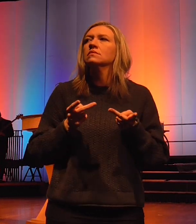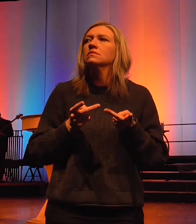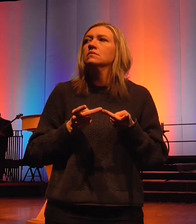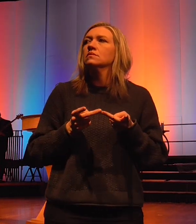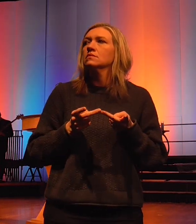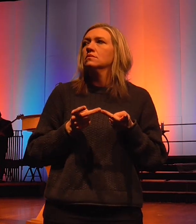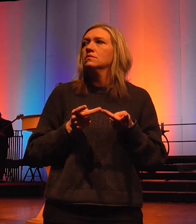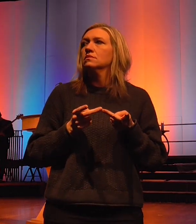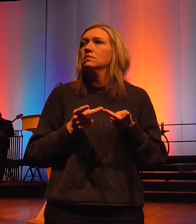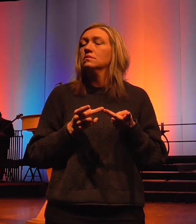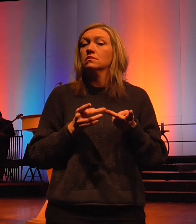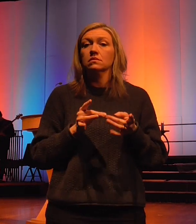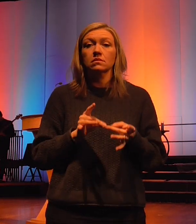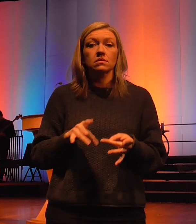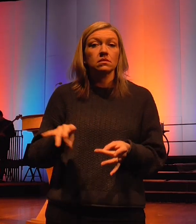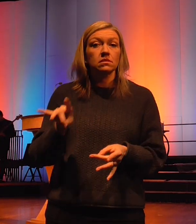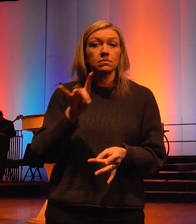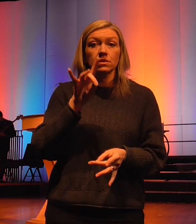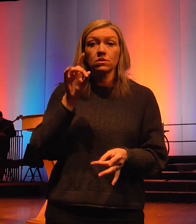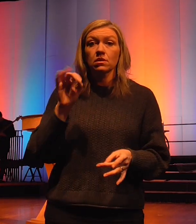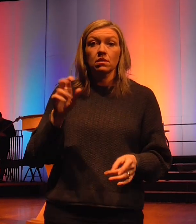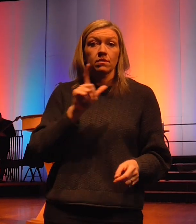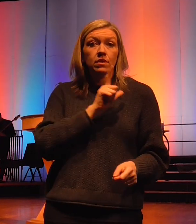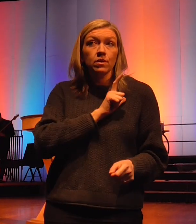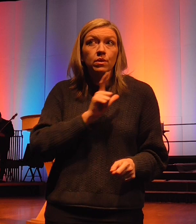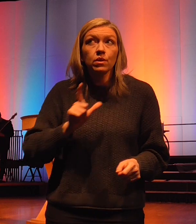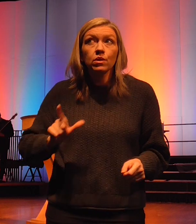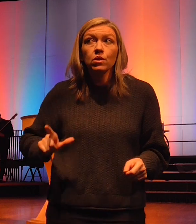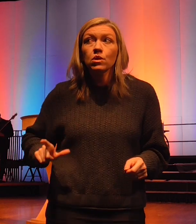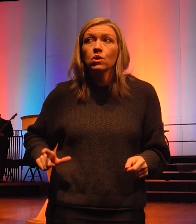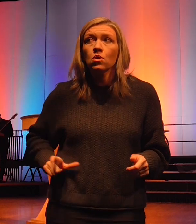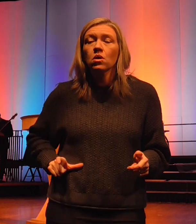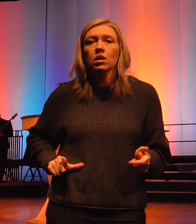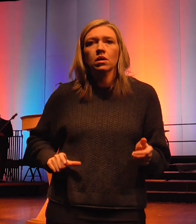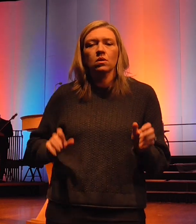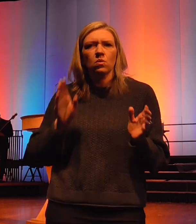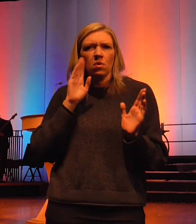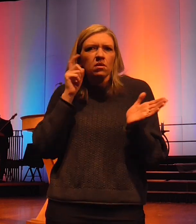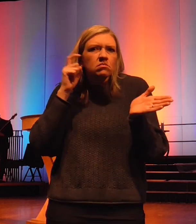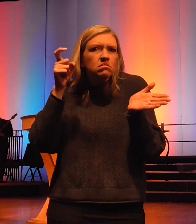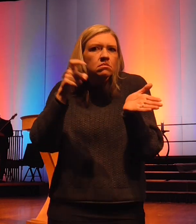where the Spirit of the Lord won't go unnoticed.